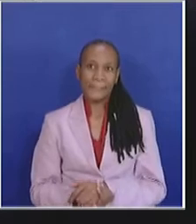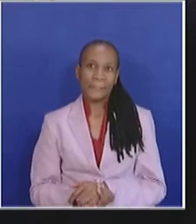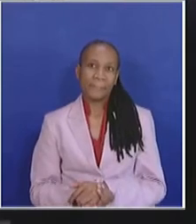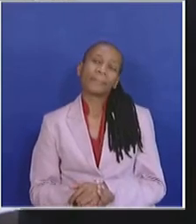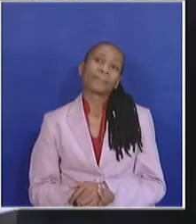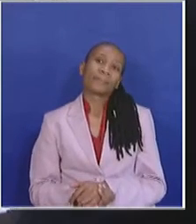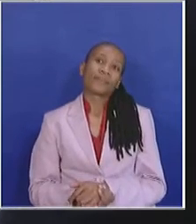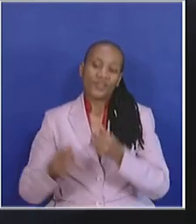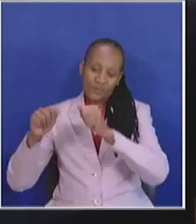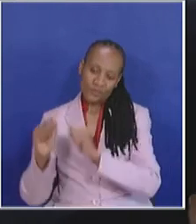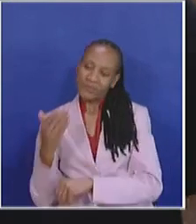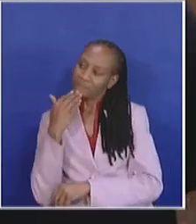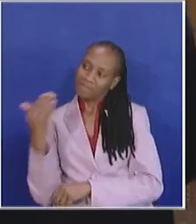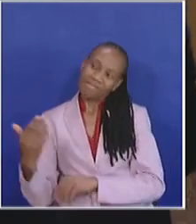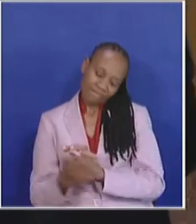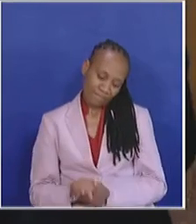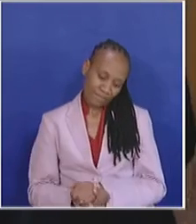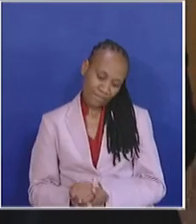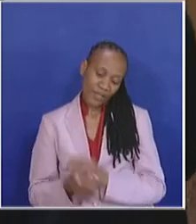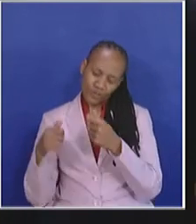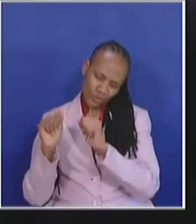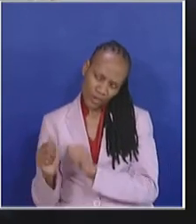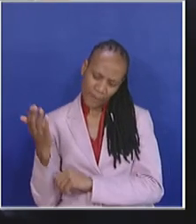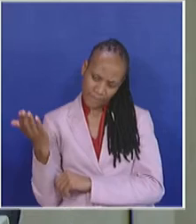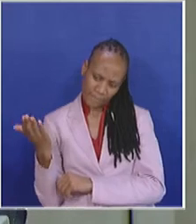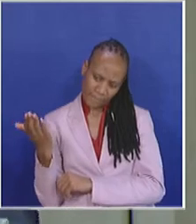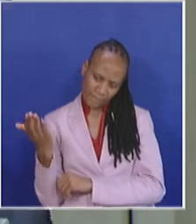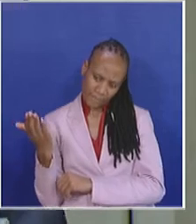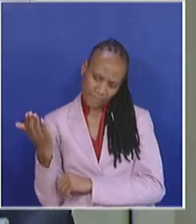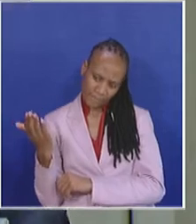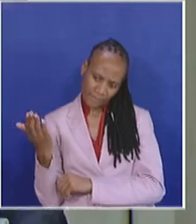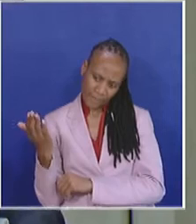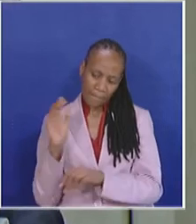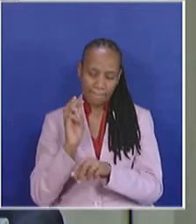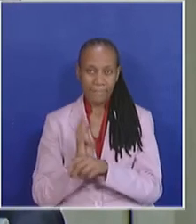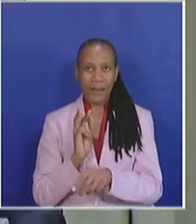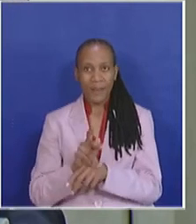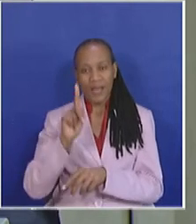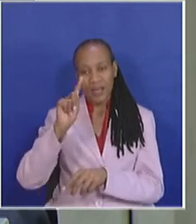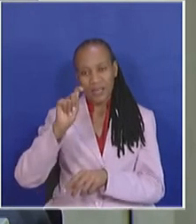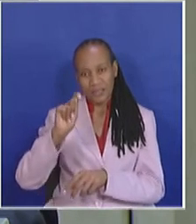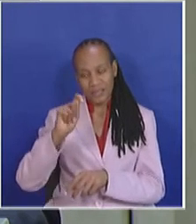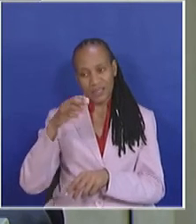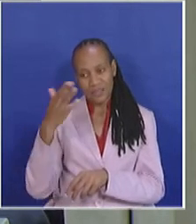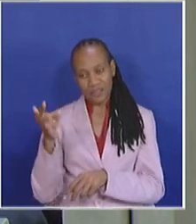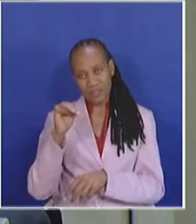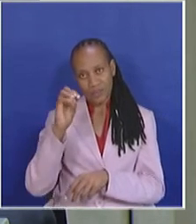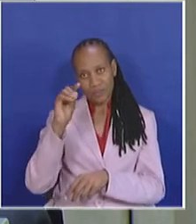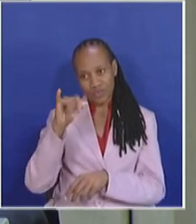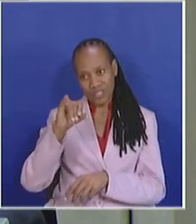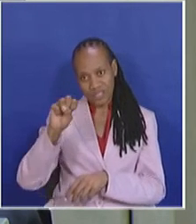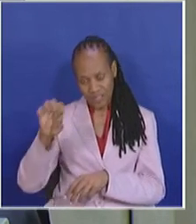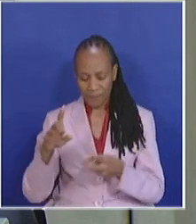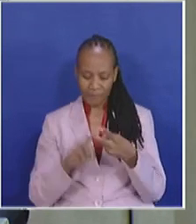Thanks very much, Chairperson, Honorable Chairperson, Mayor Thandi Modise, Deputy Minister.